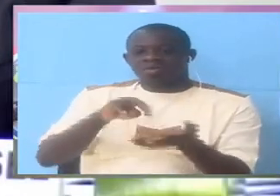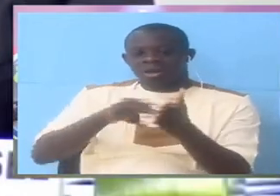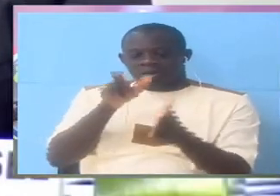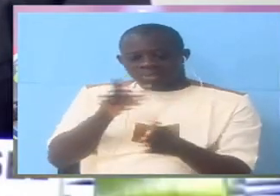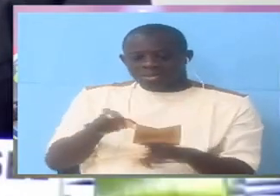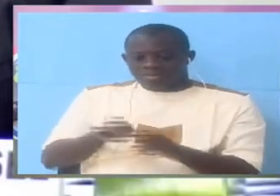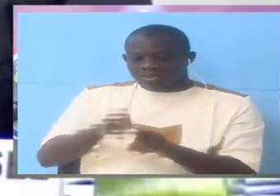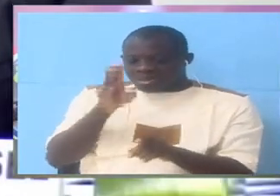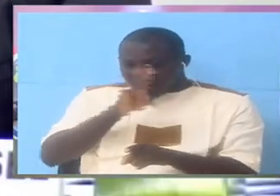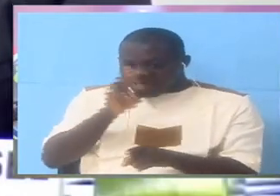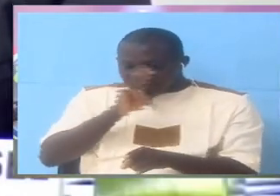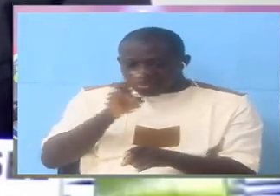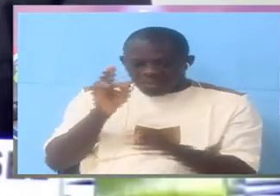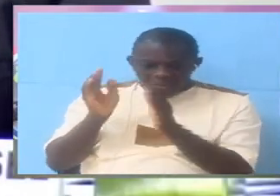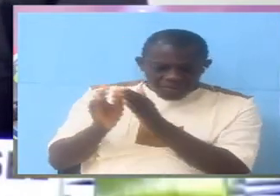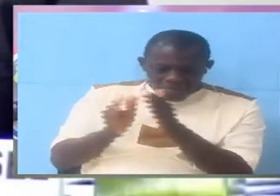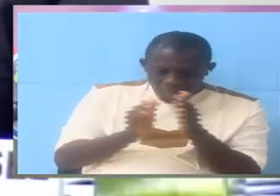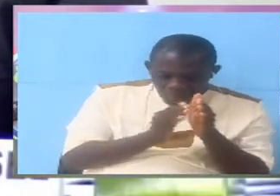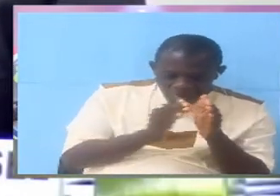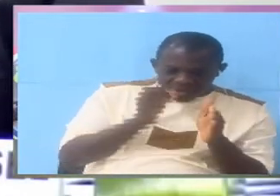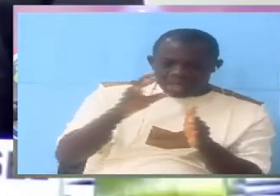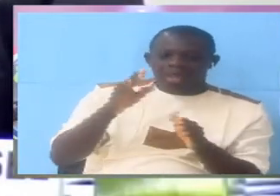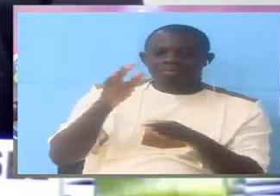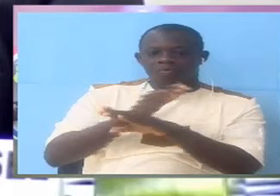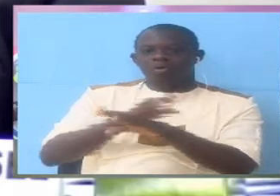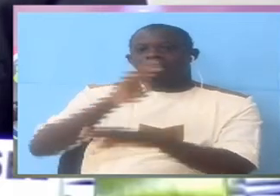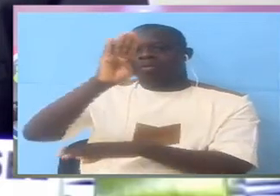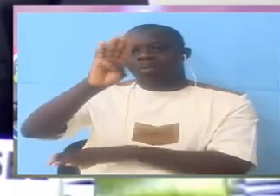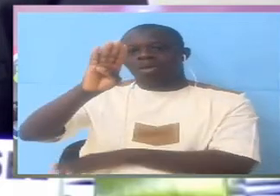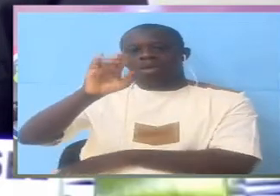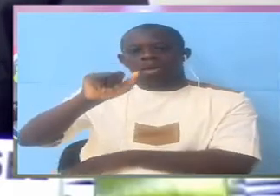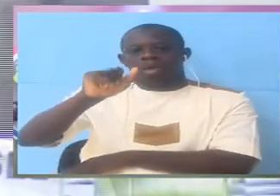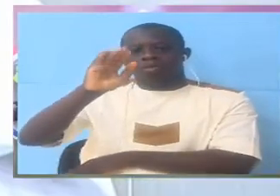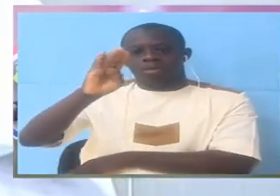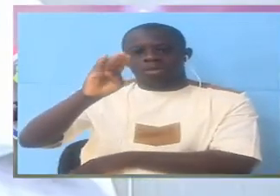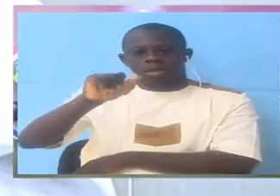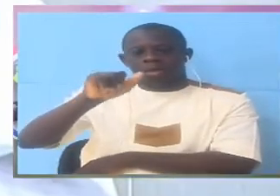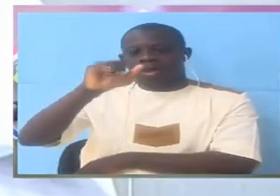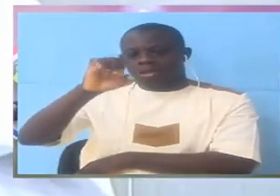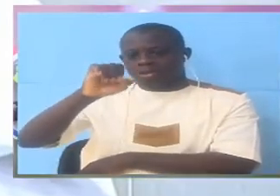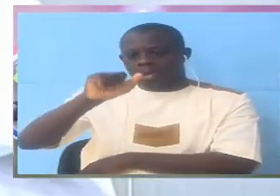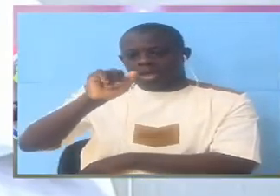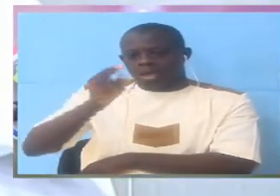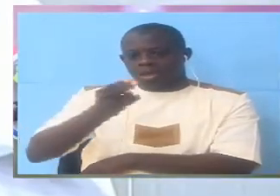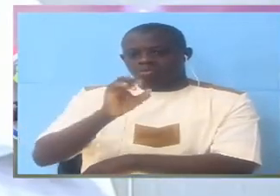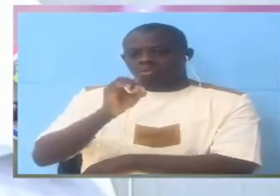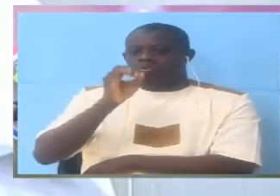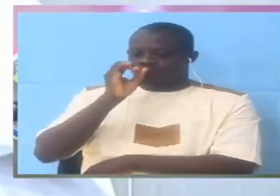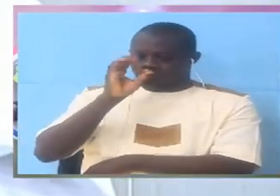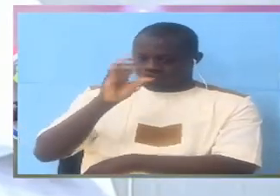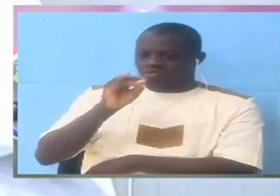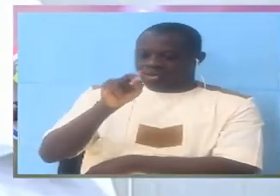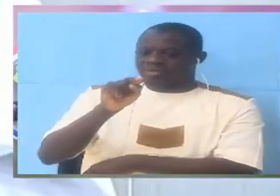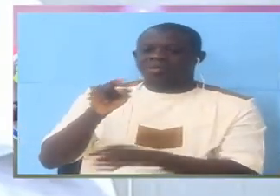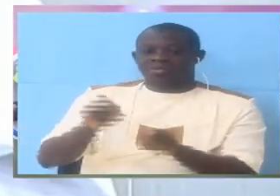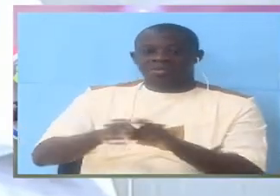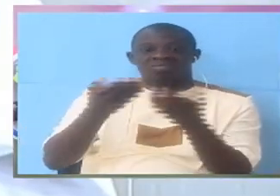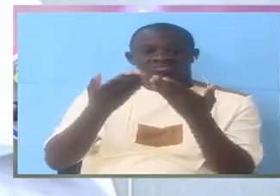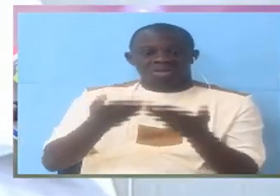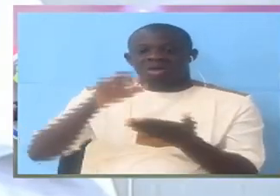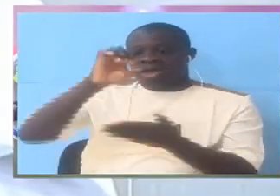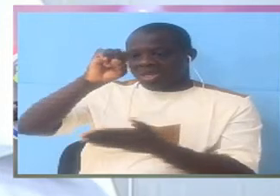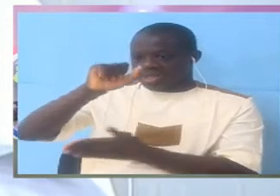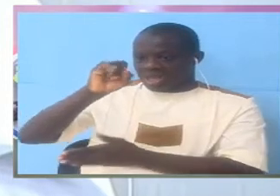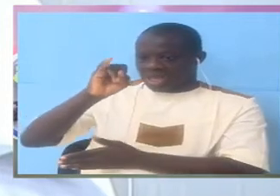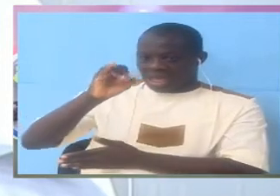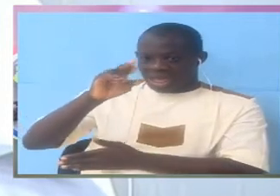that it was his opinion. Baba Saho. That's his statement. Definitely that's his statement. Jennifer too just